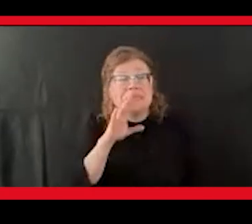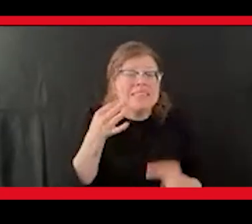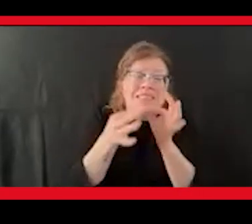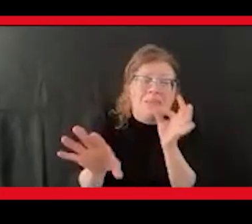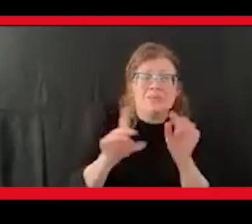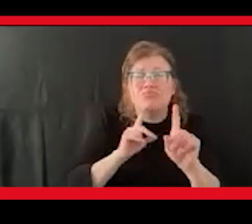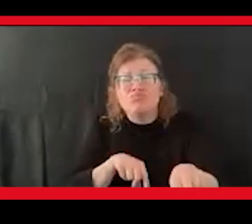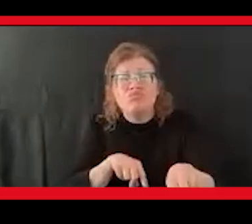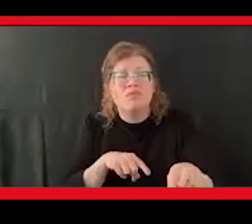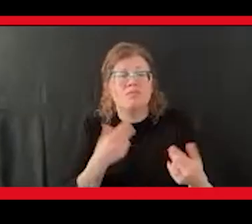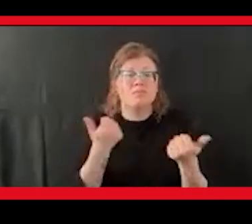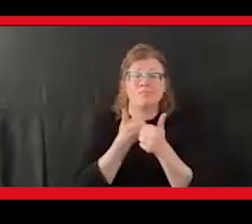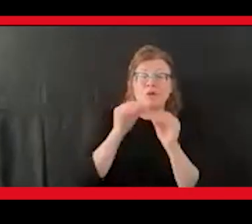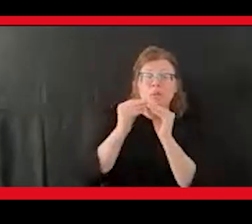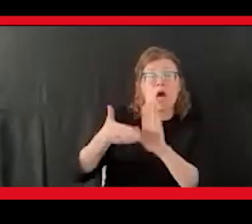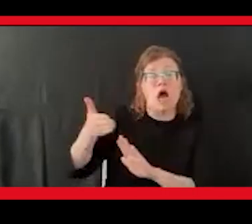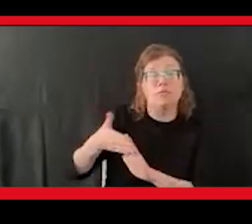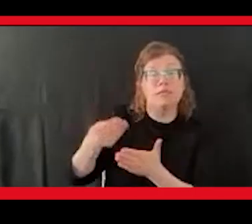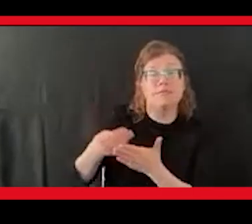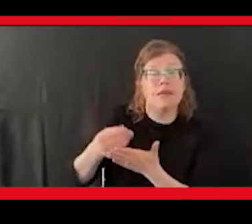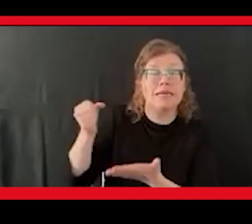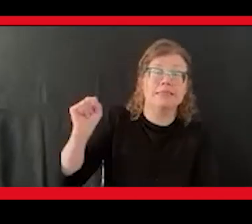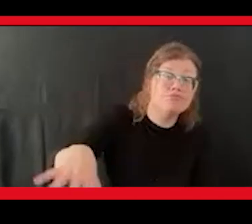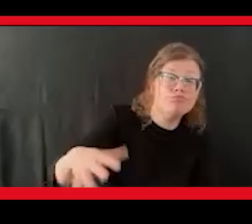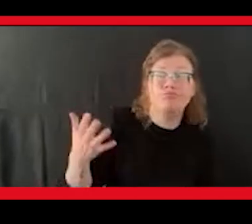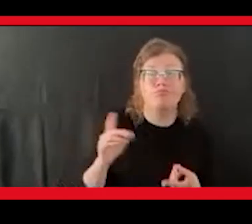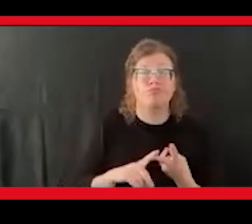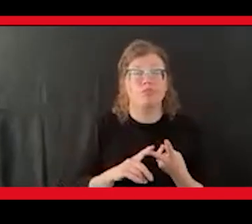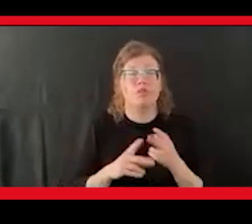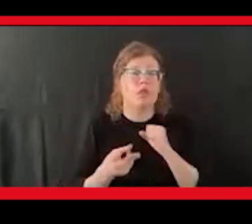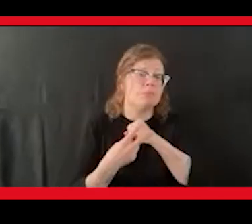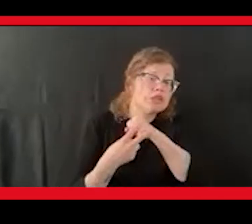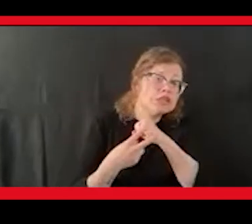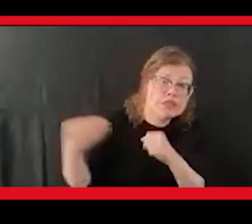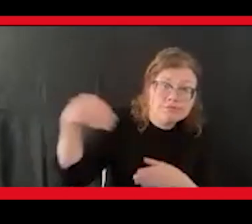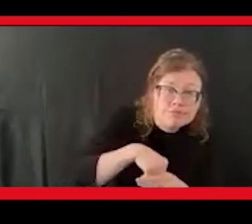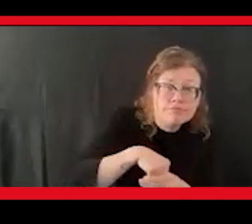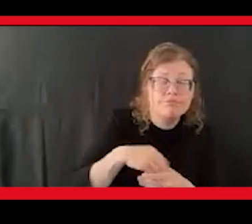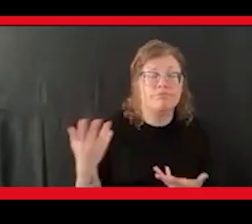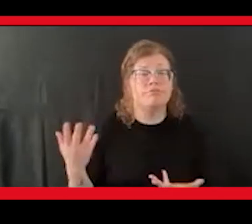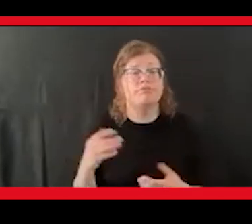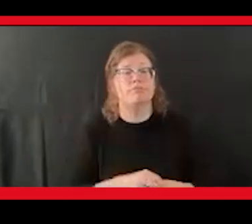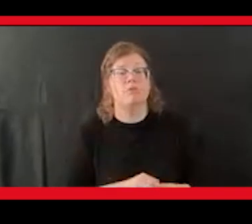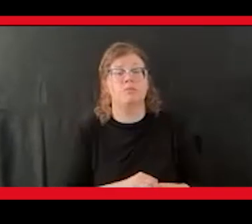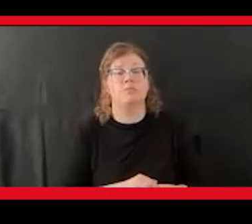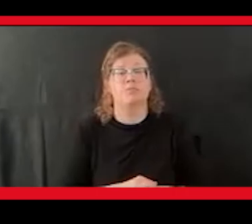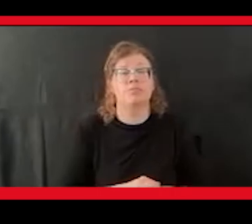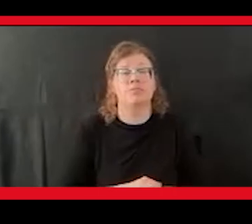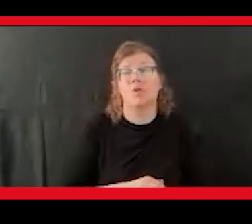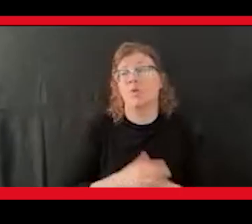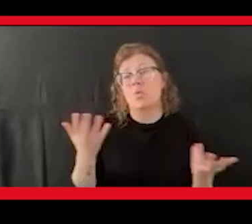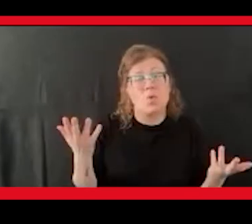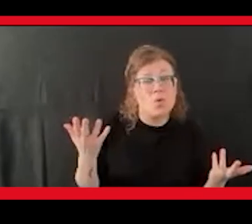reserve. Or you can share that the projected ticket revenues can cover the expenses